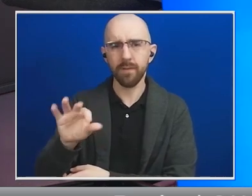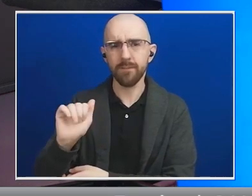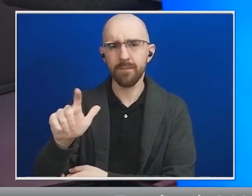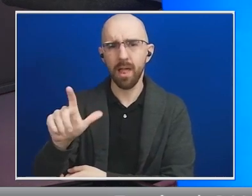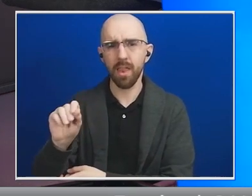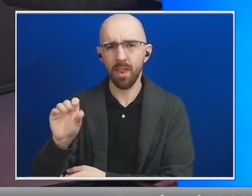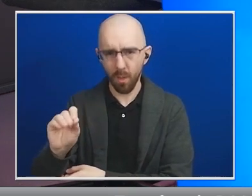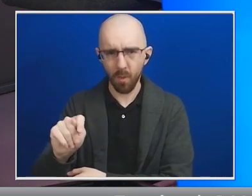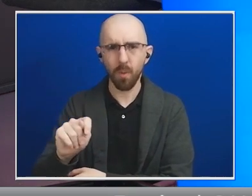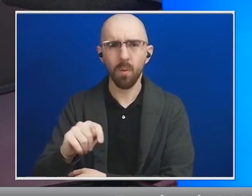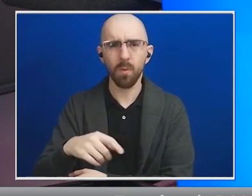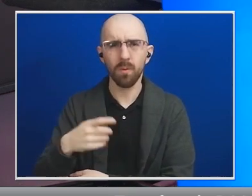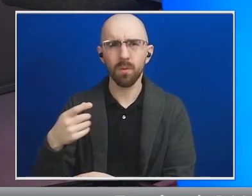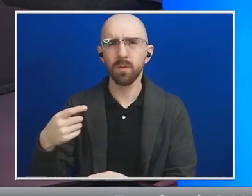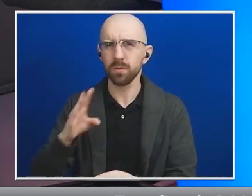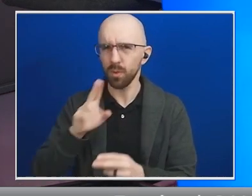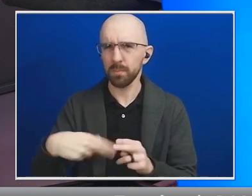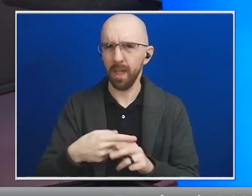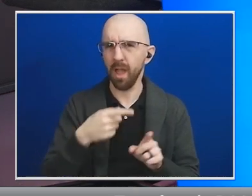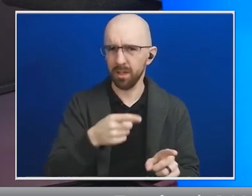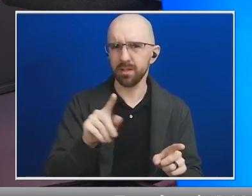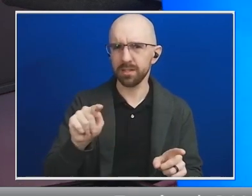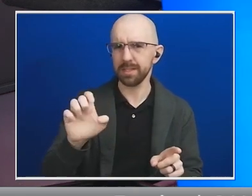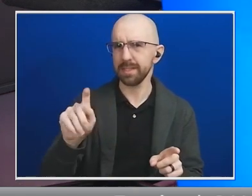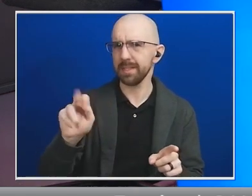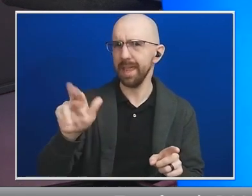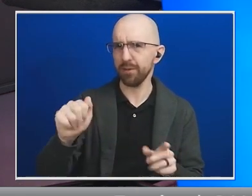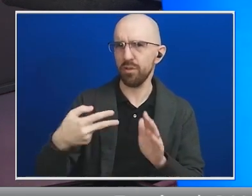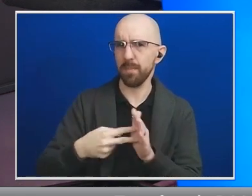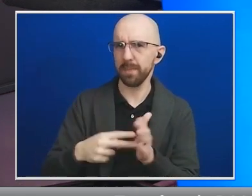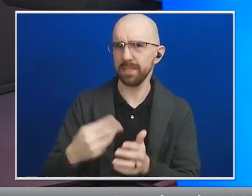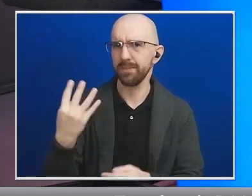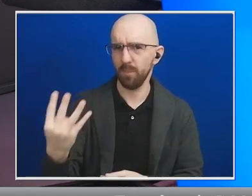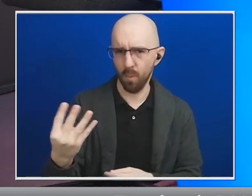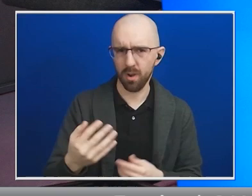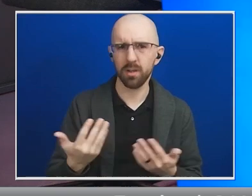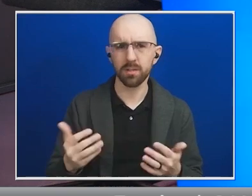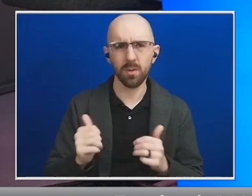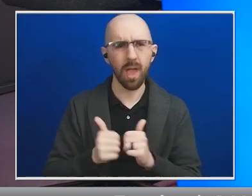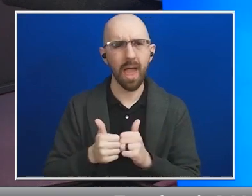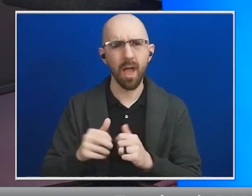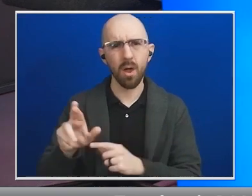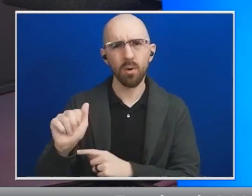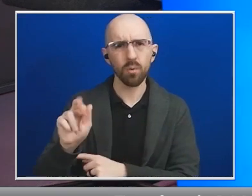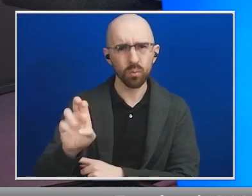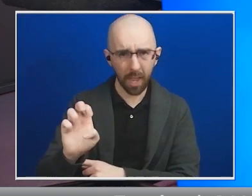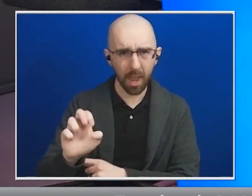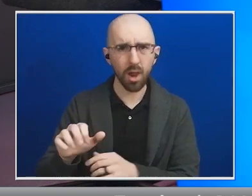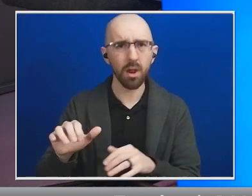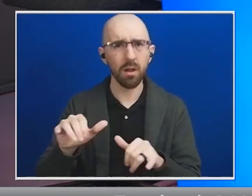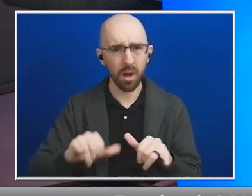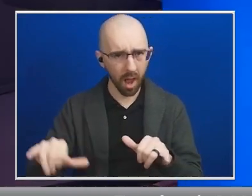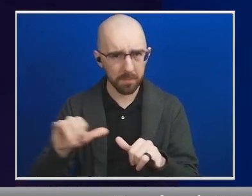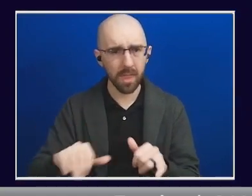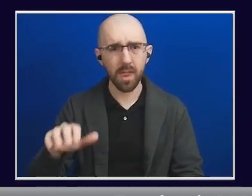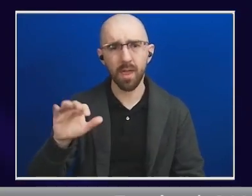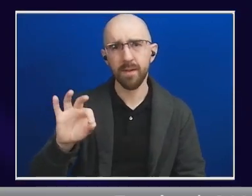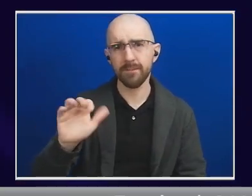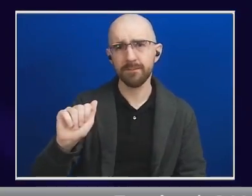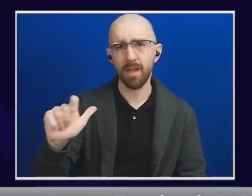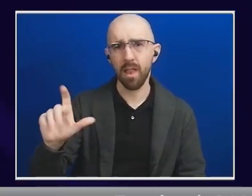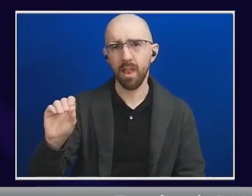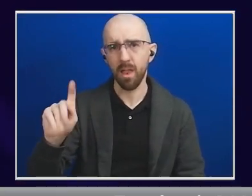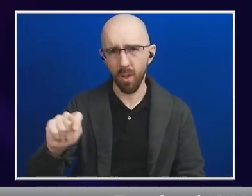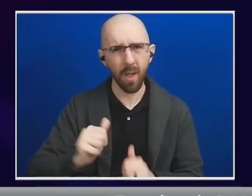talking about, as Marty said, tetra means 4. So how rare is tetralogy of Fallot, and how would you explain it to a